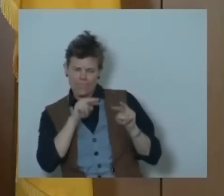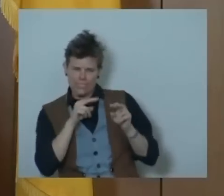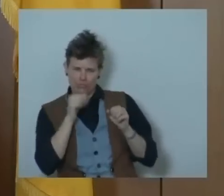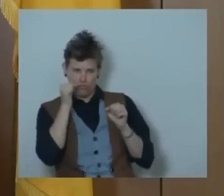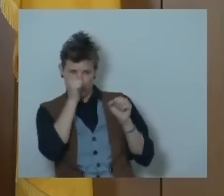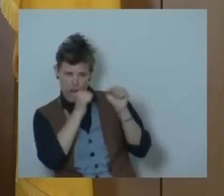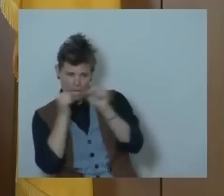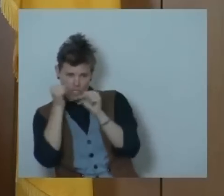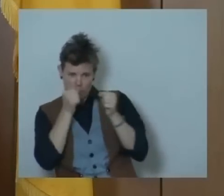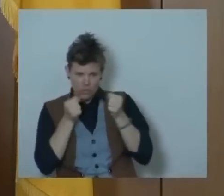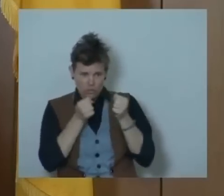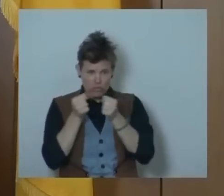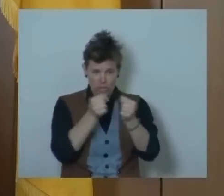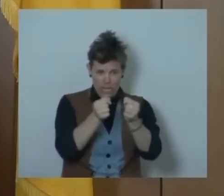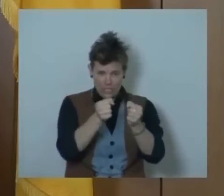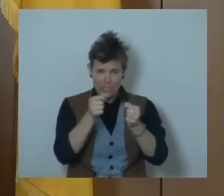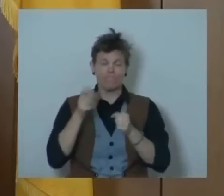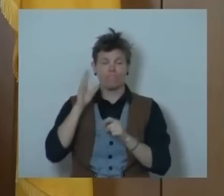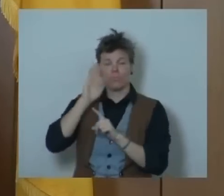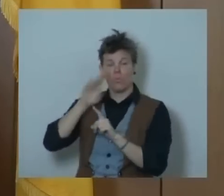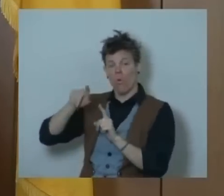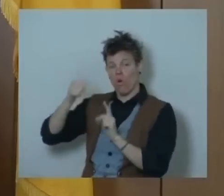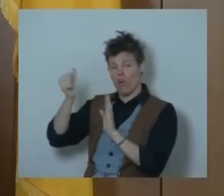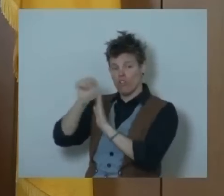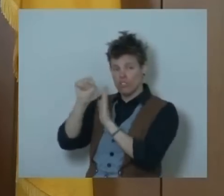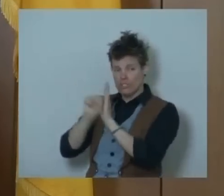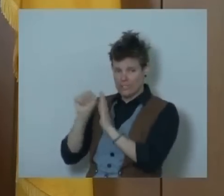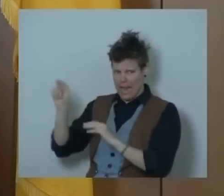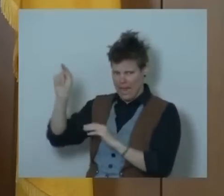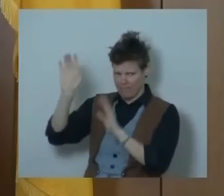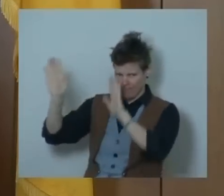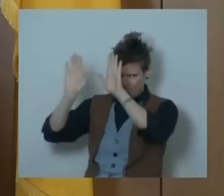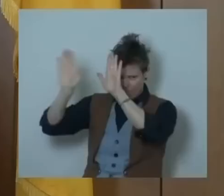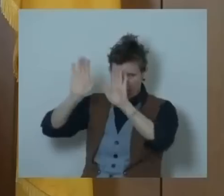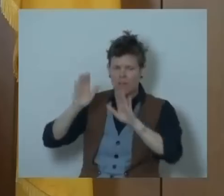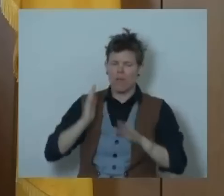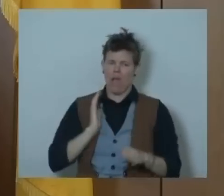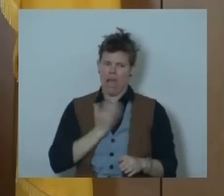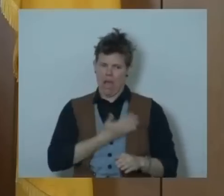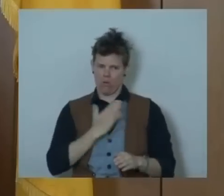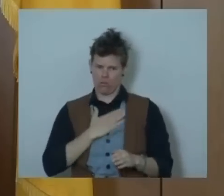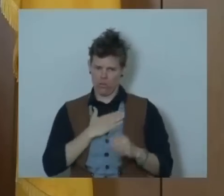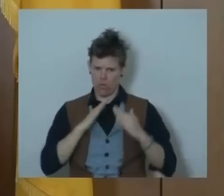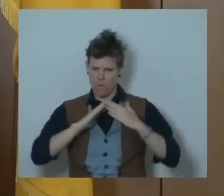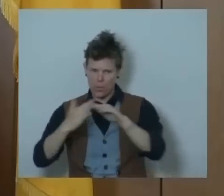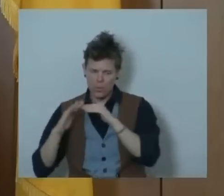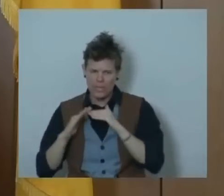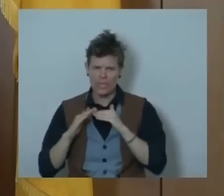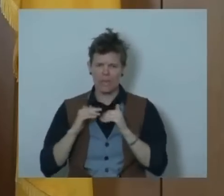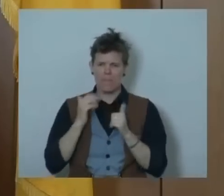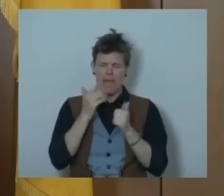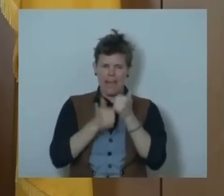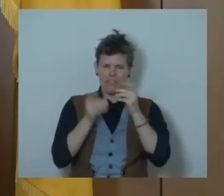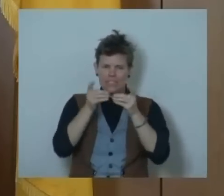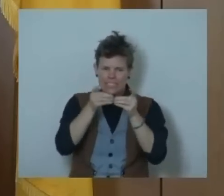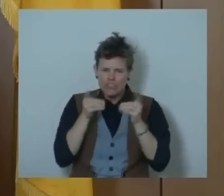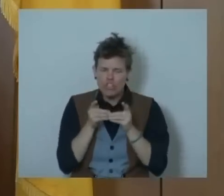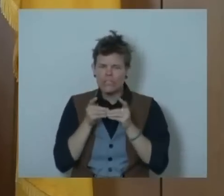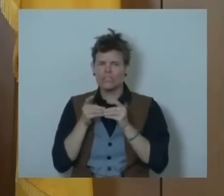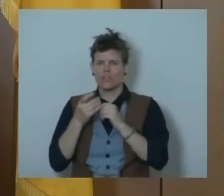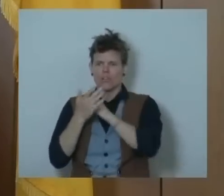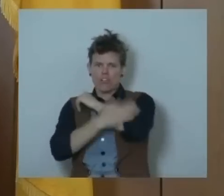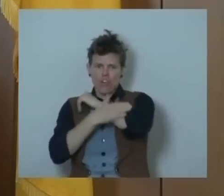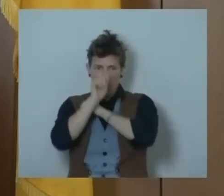state, every jurisdiction, every community was to flatten the curve. We did that. I do not, and I want you to